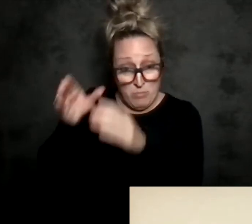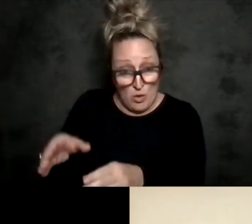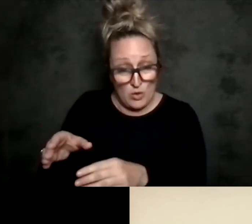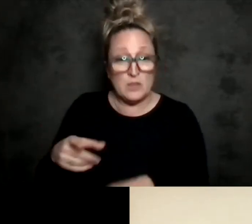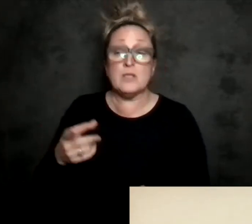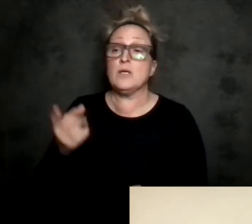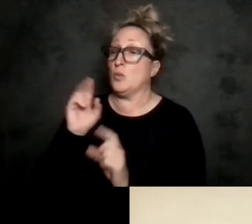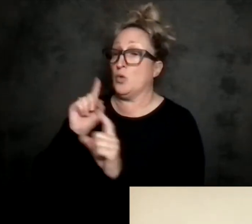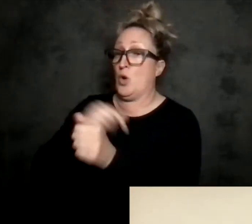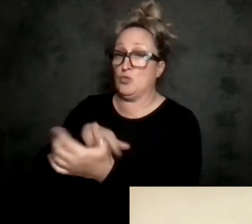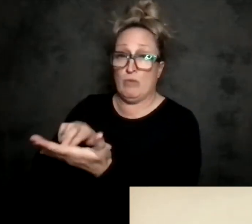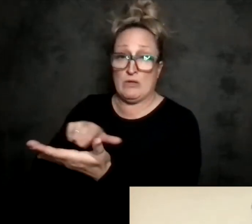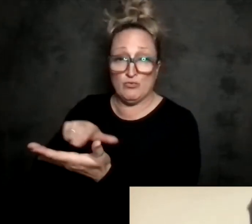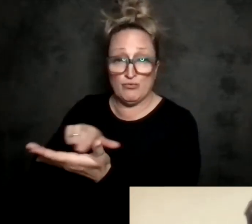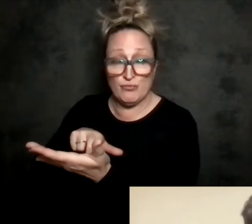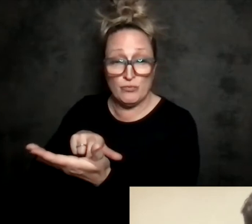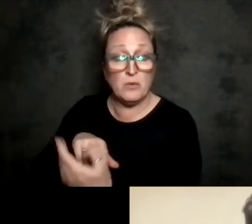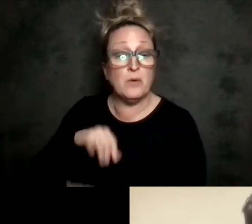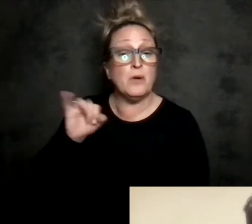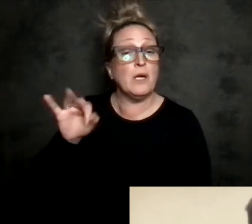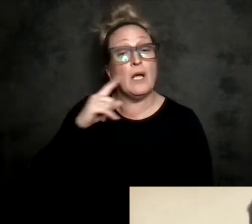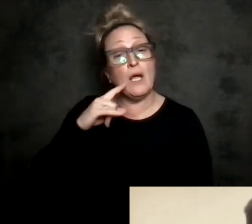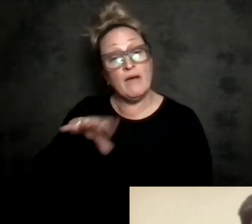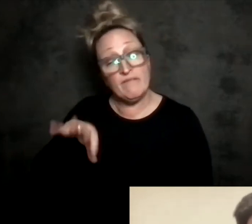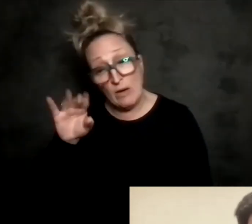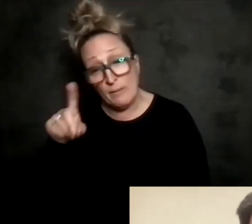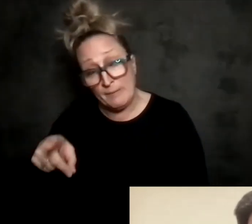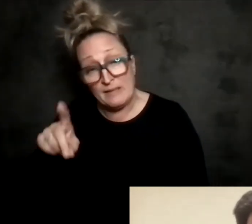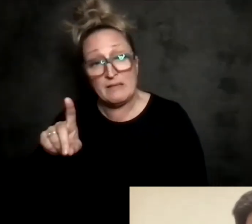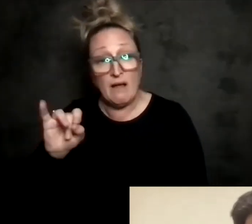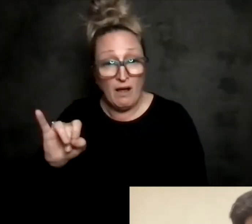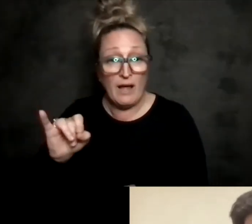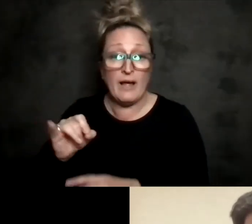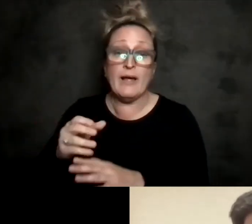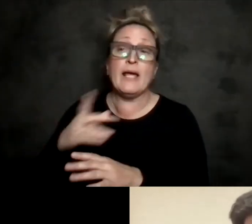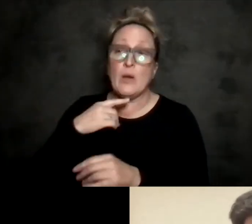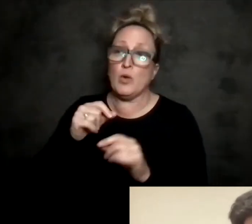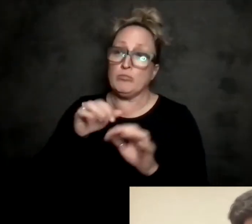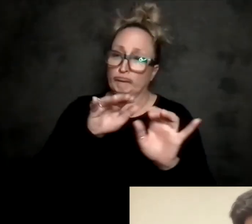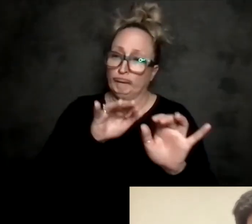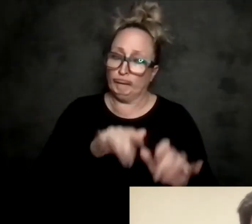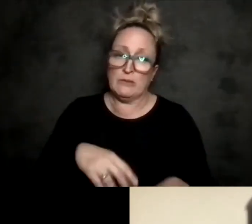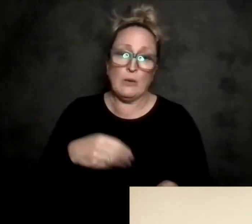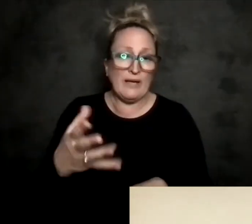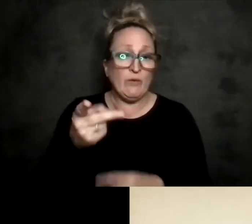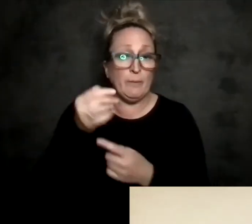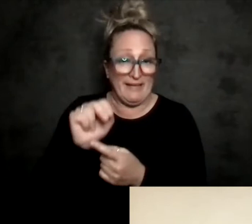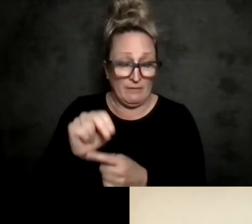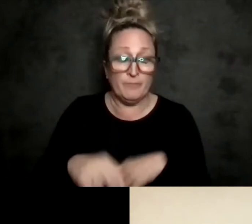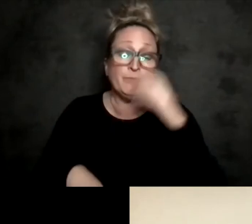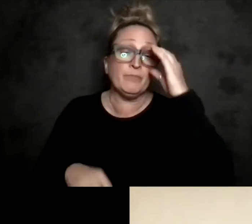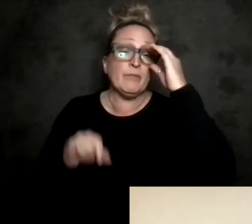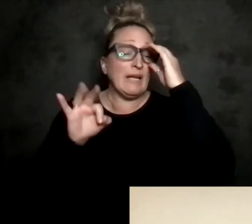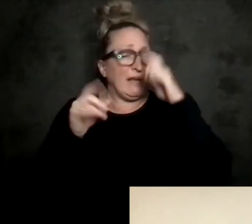you go to register, if you're found in PDI, it will proceed and it will give you your PIN. If